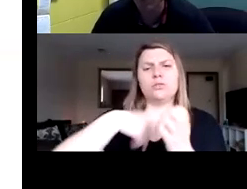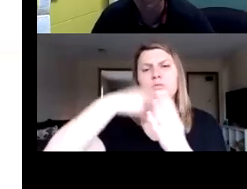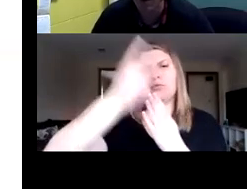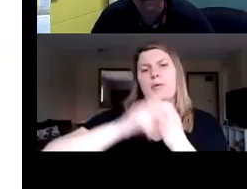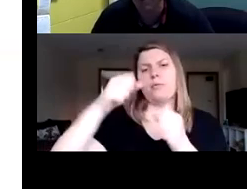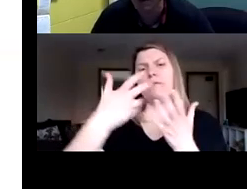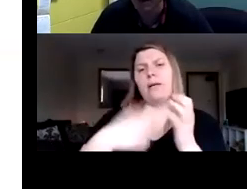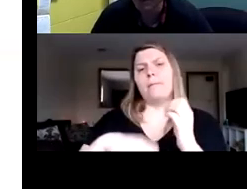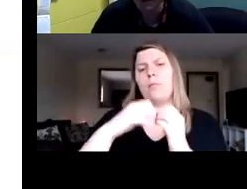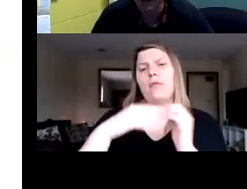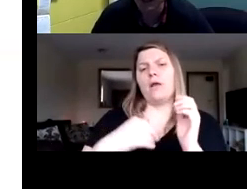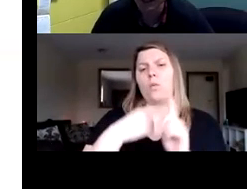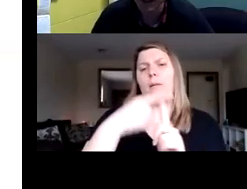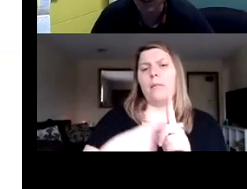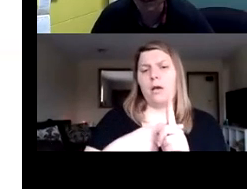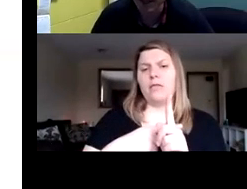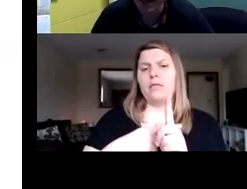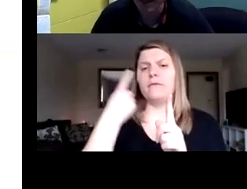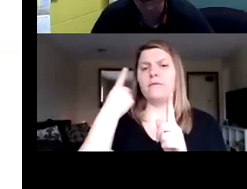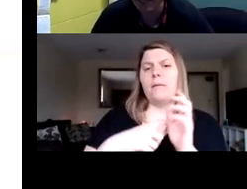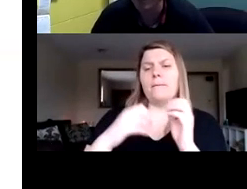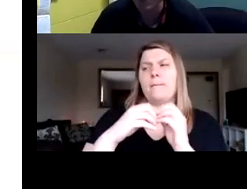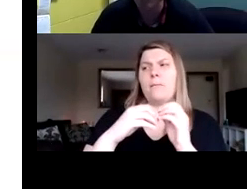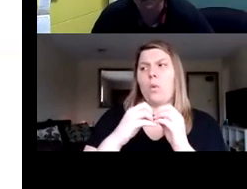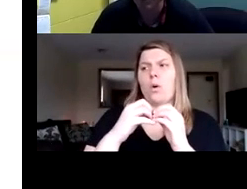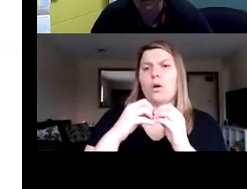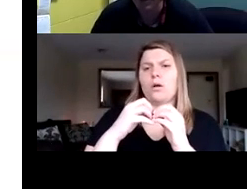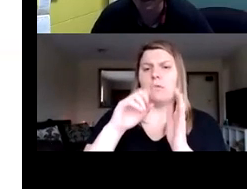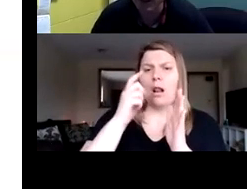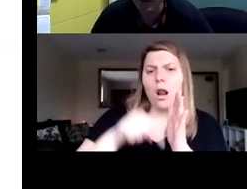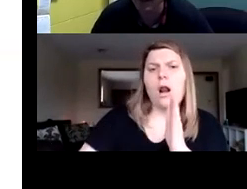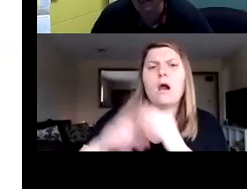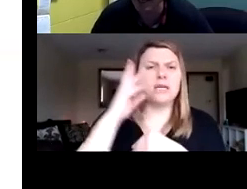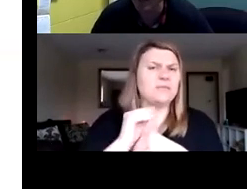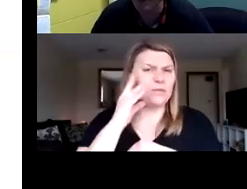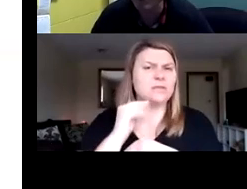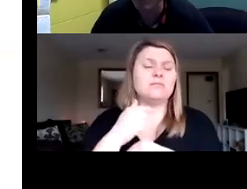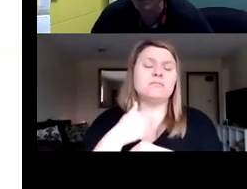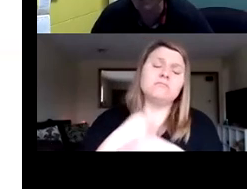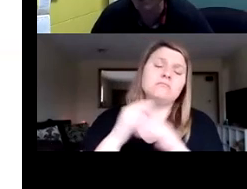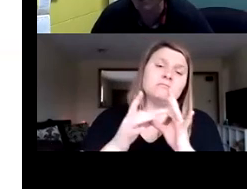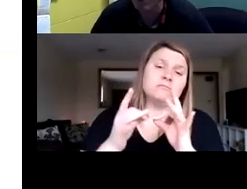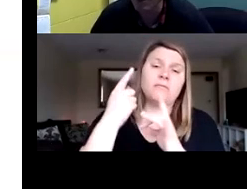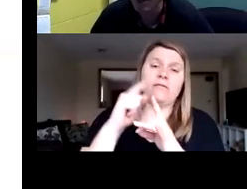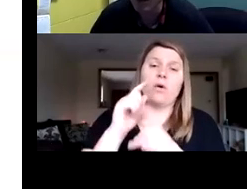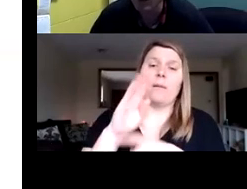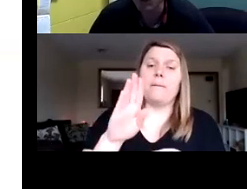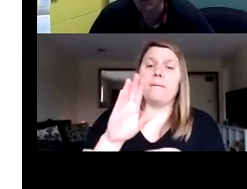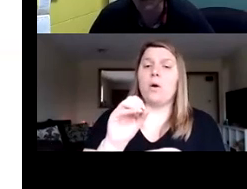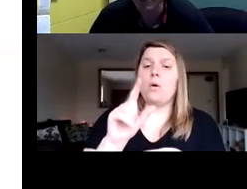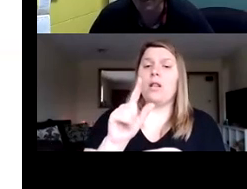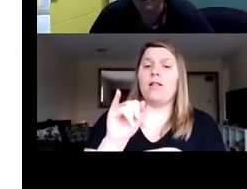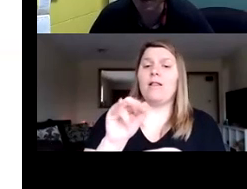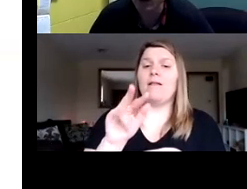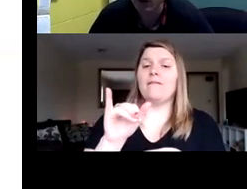more than a month to get a chance to have more in-depth experiences. I do have to say, for a place like Bolivia, it was